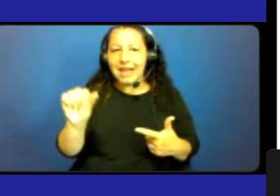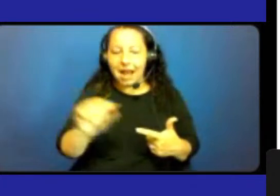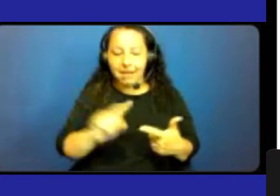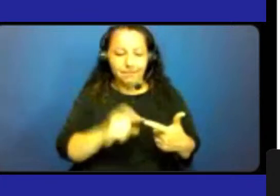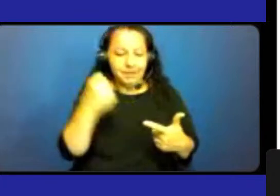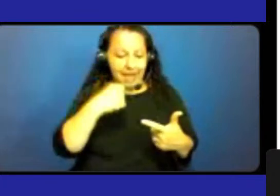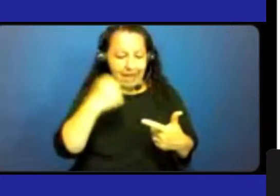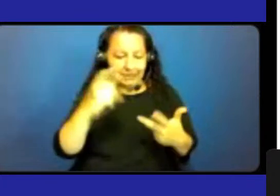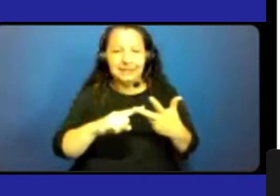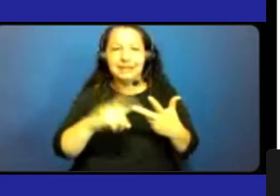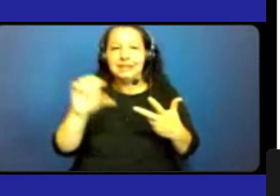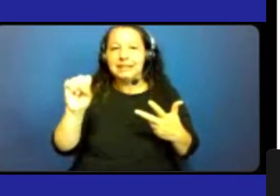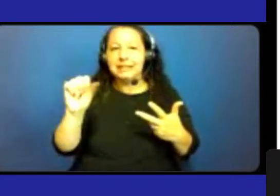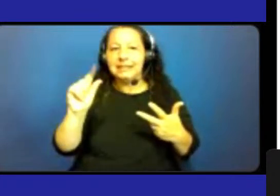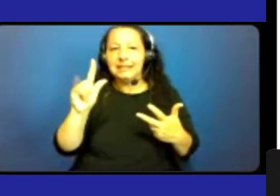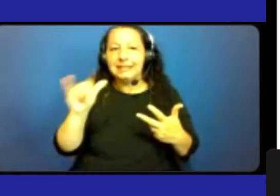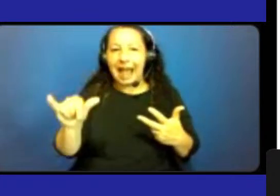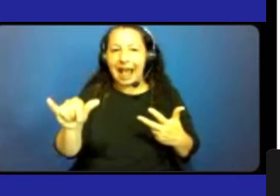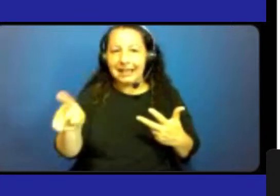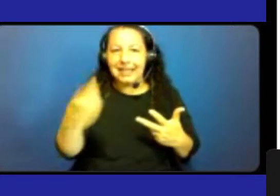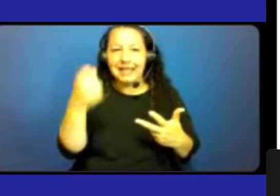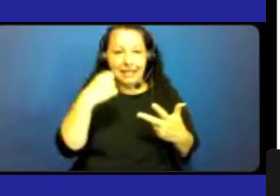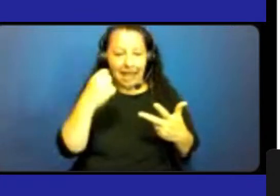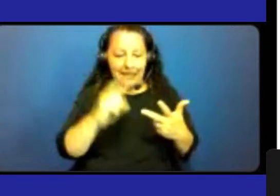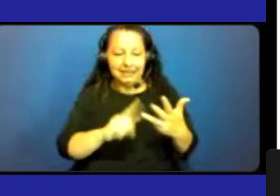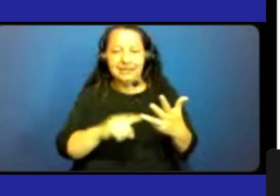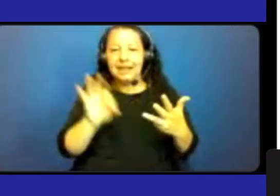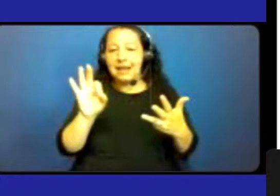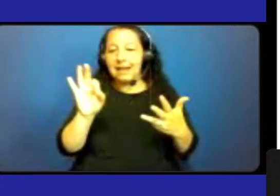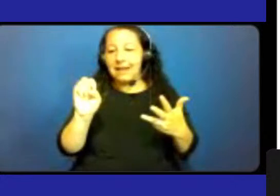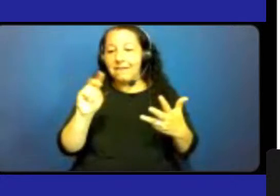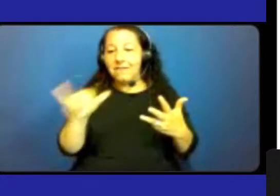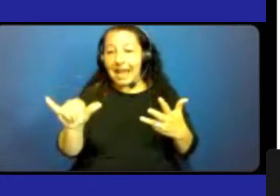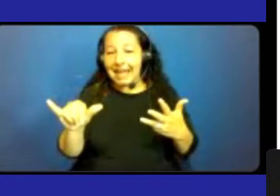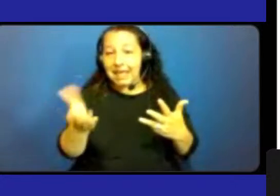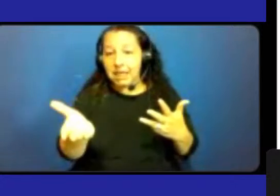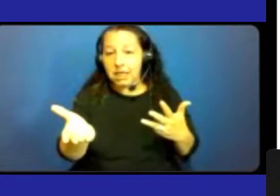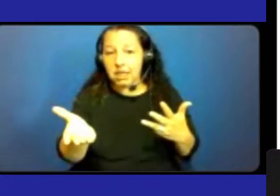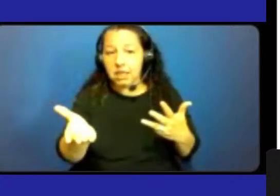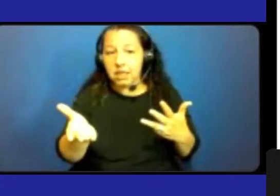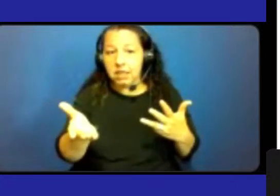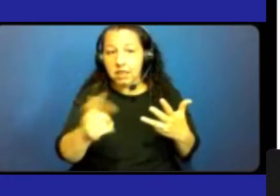Yes. Sally? Yes. Benny? Yes.